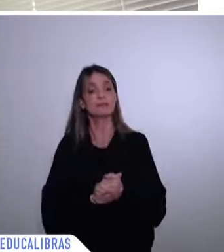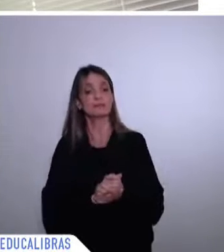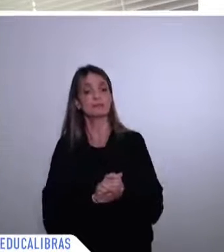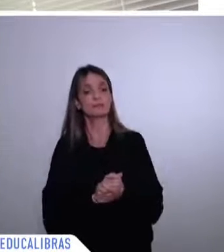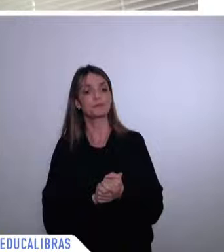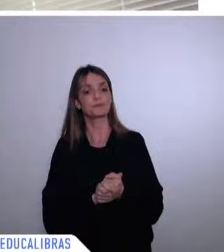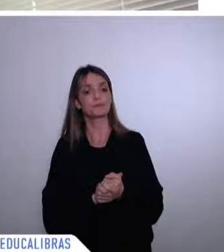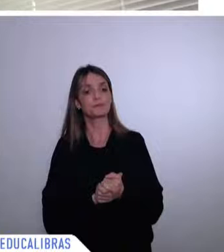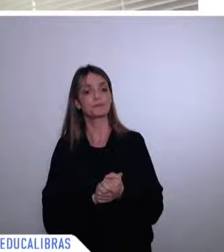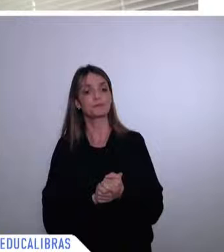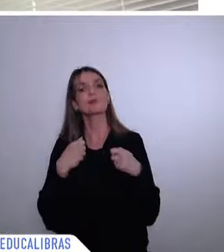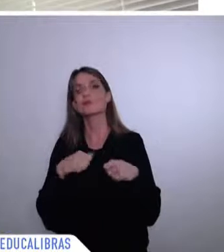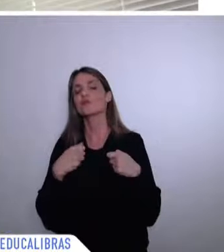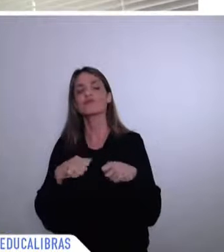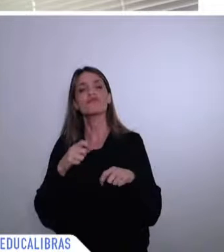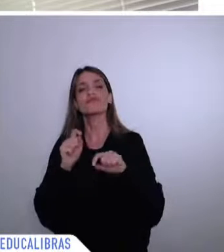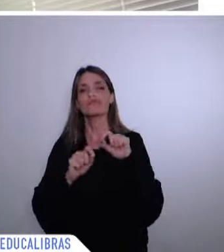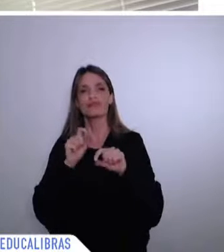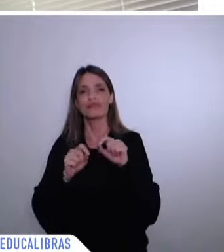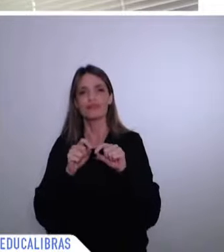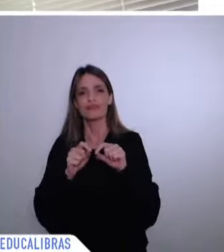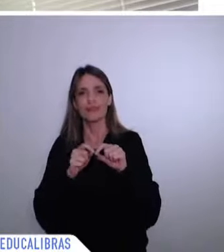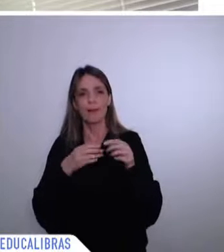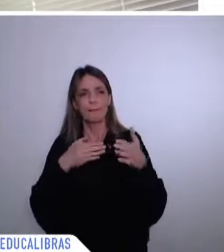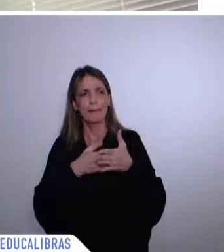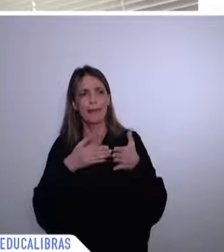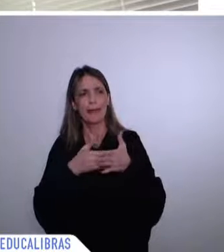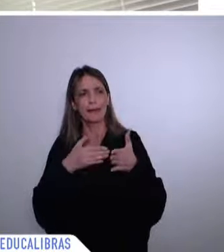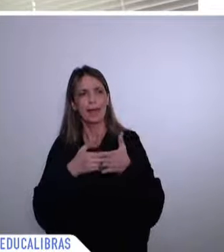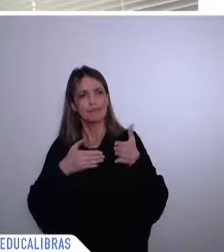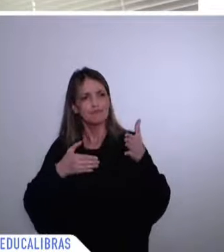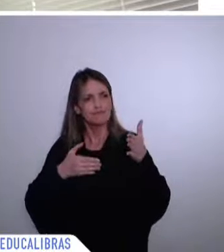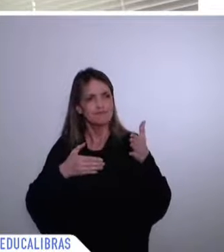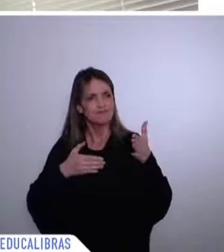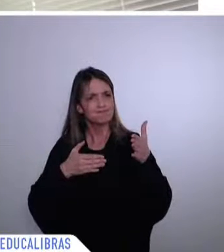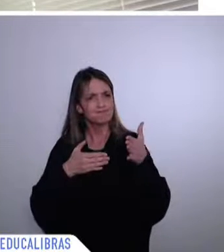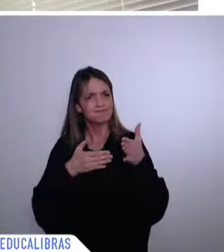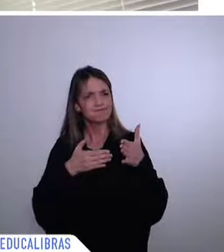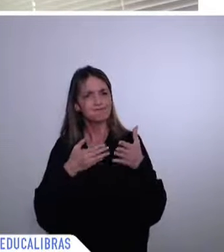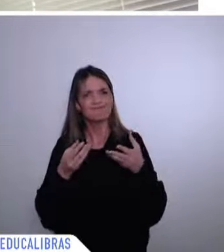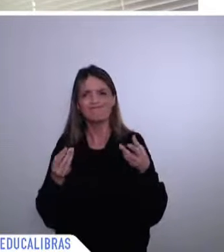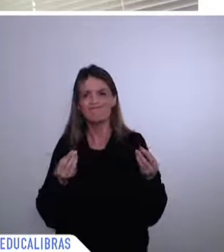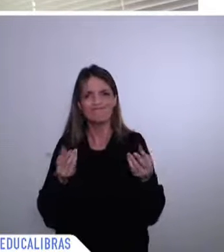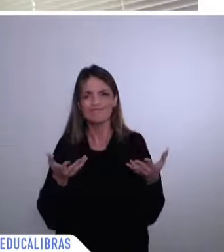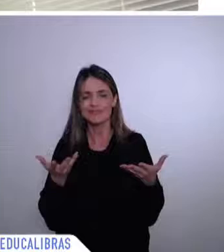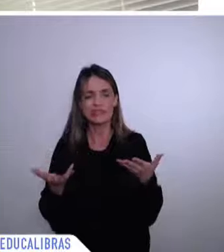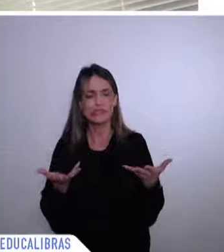this survey we're doing in Brazil and Recife comes along this line of,